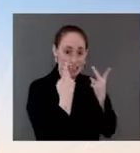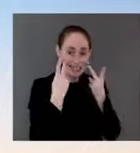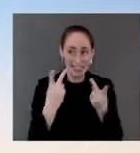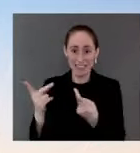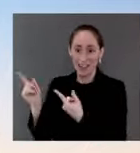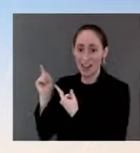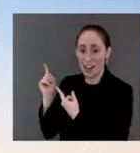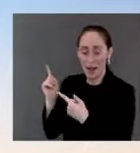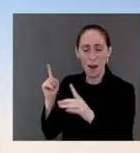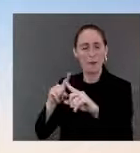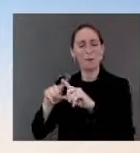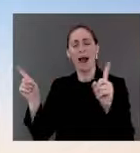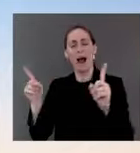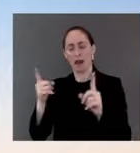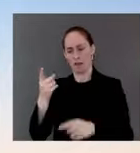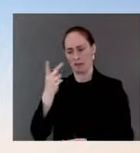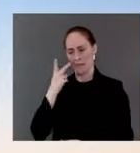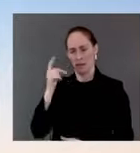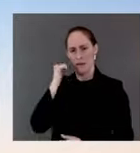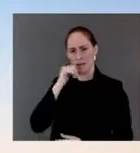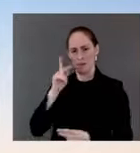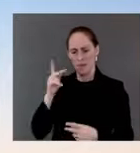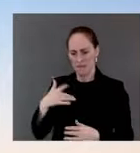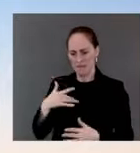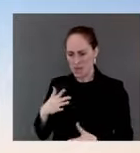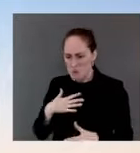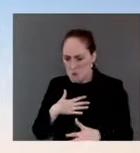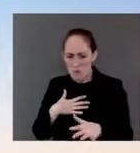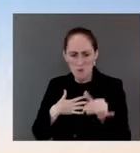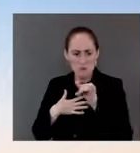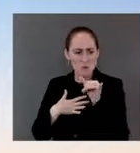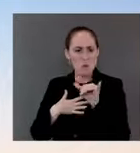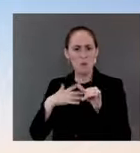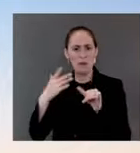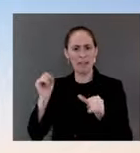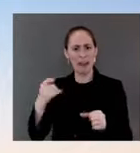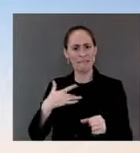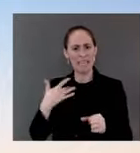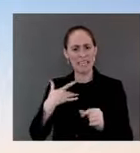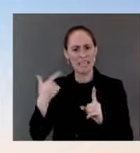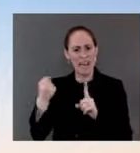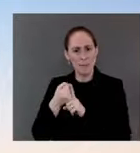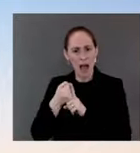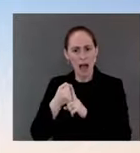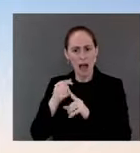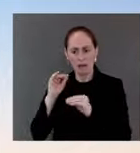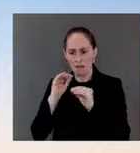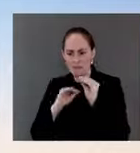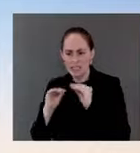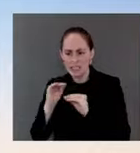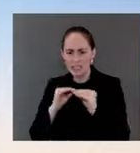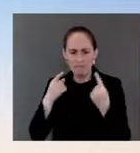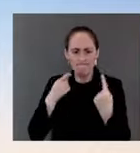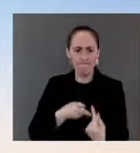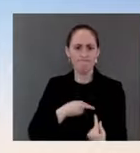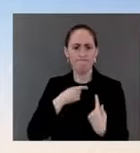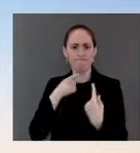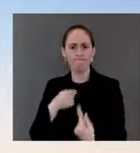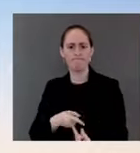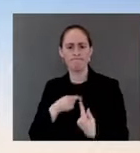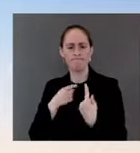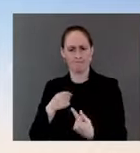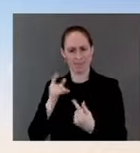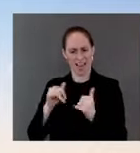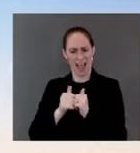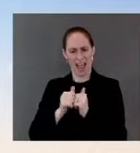even stronger to get it done now. The last thing I would note on this, and then I'll get to the other question you had, is that the president just noted, and I don't know if you saw, that